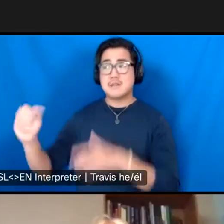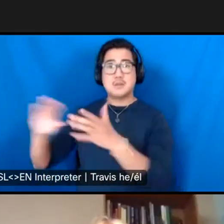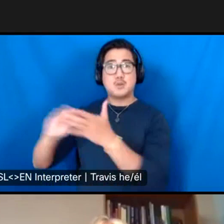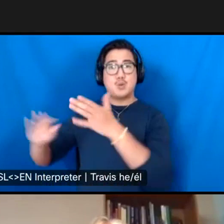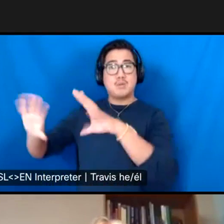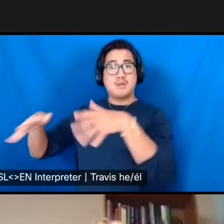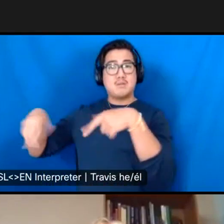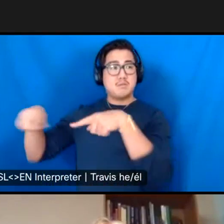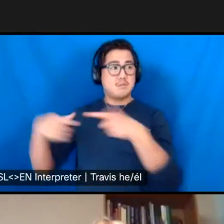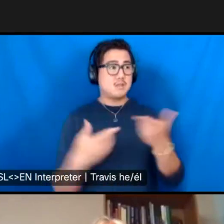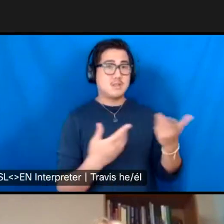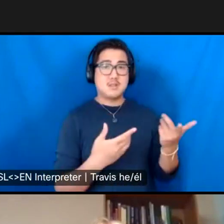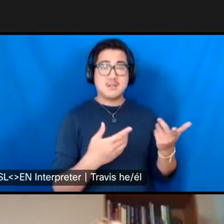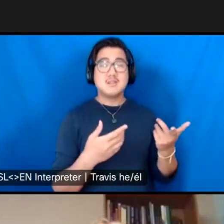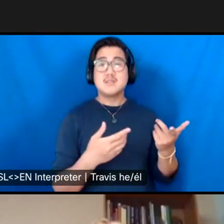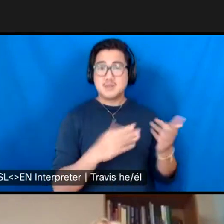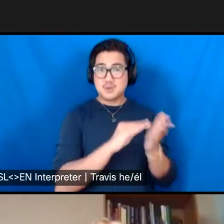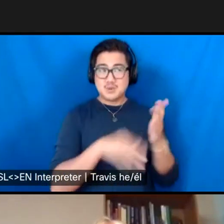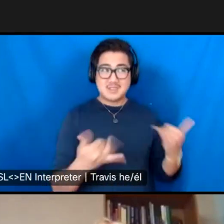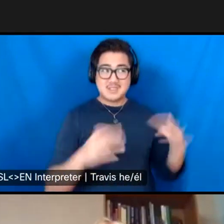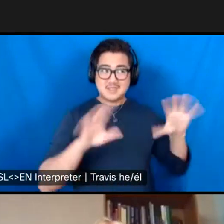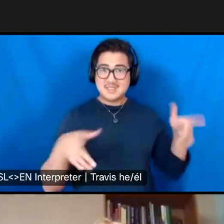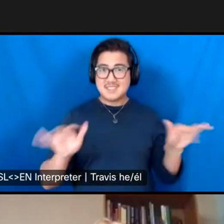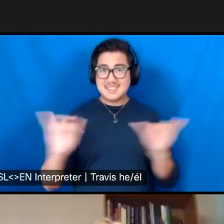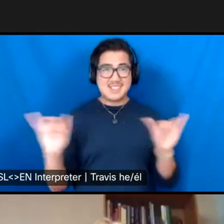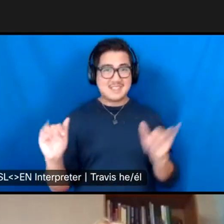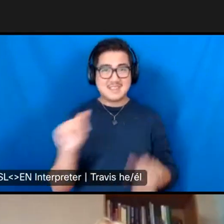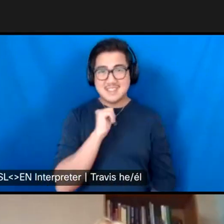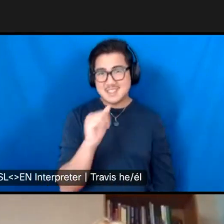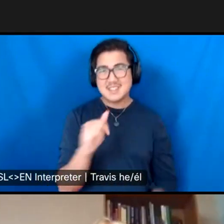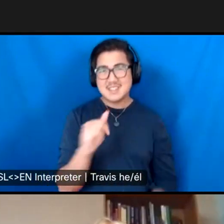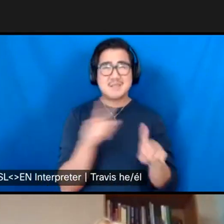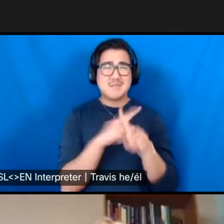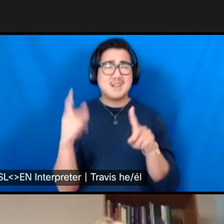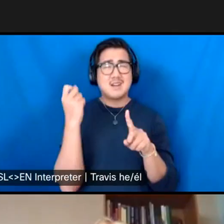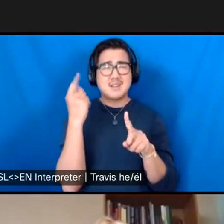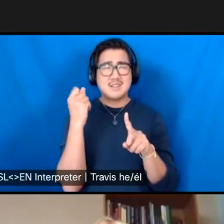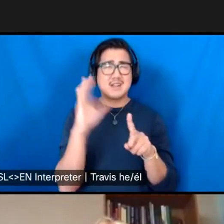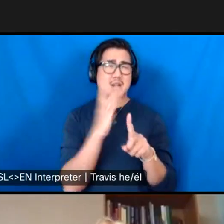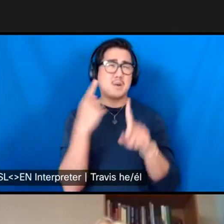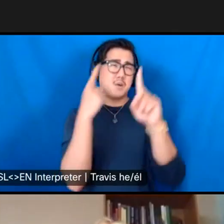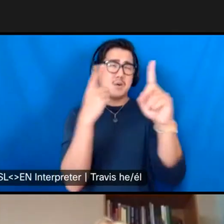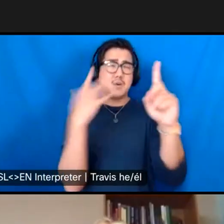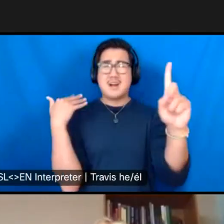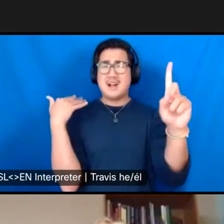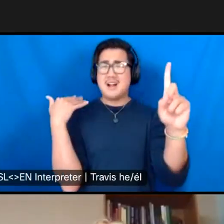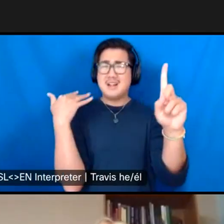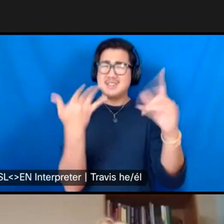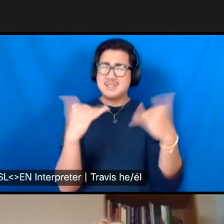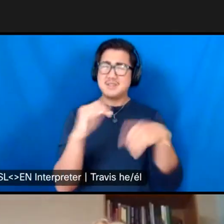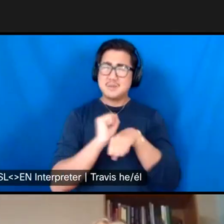60s. And we still have a long way to go. And absolutely, healing